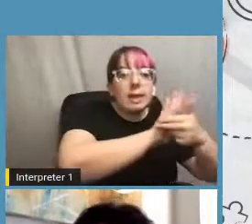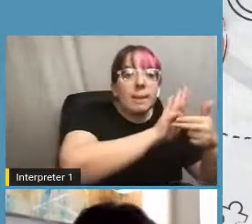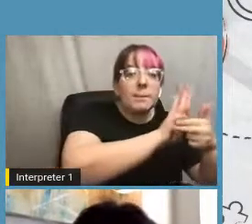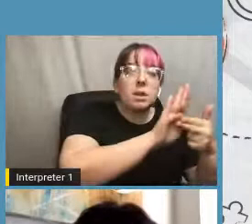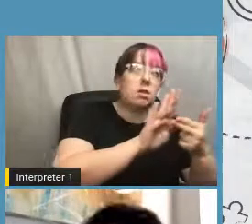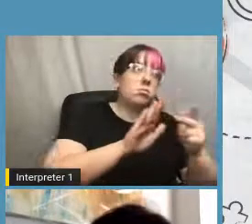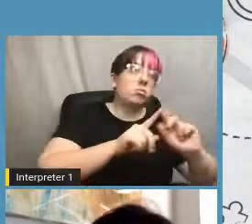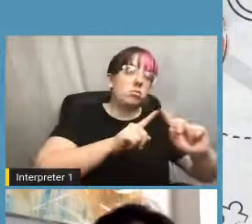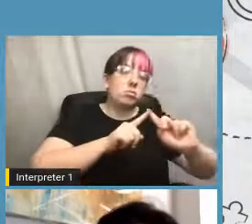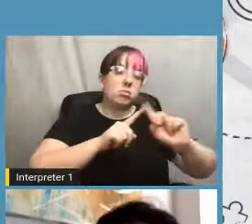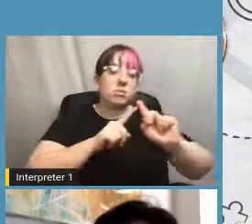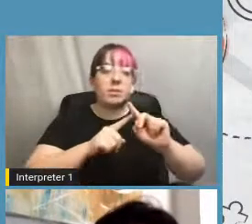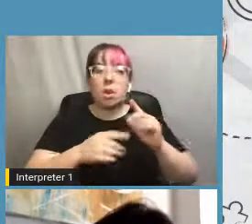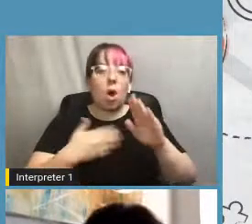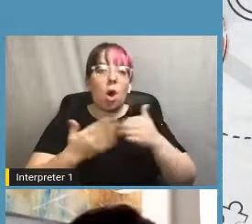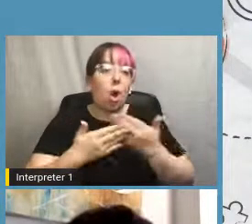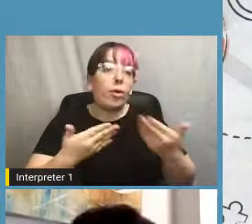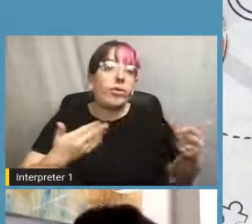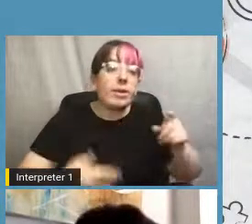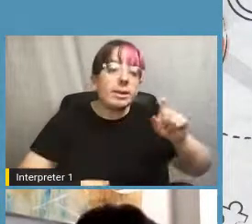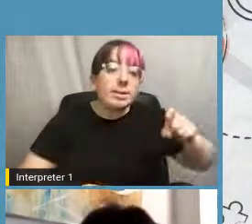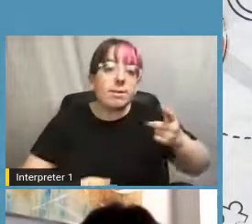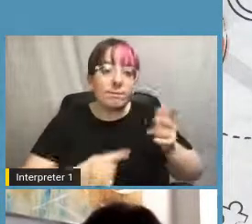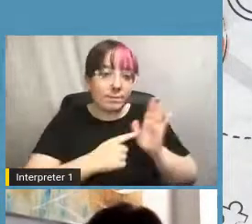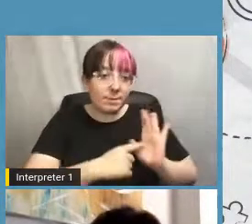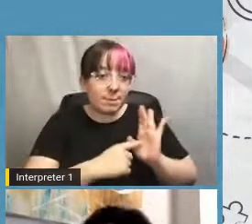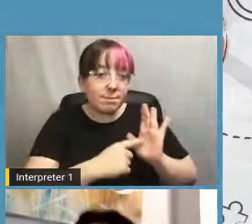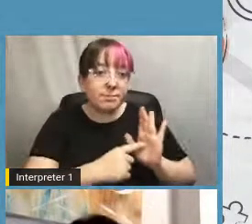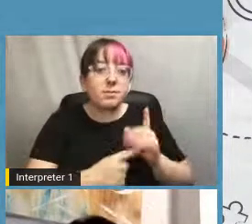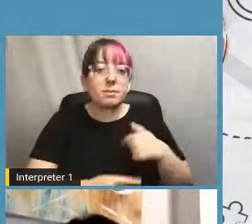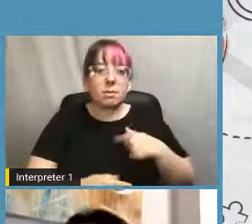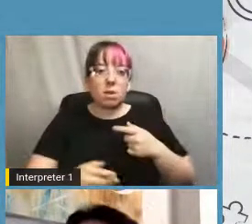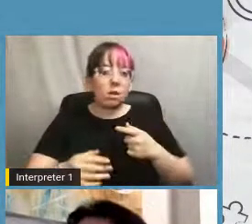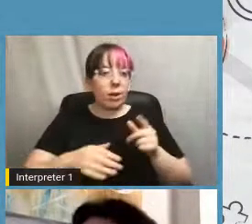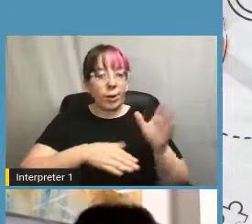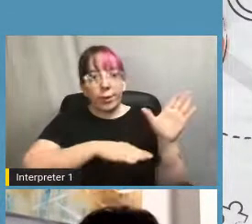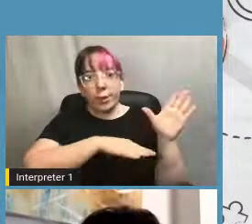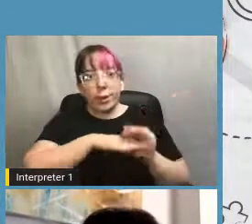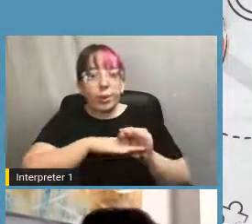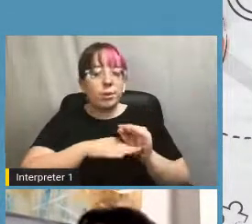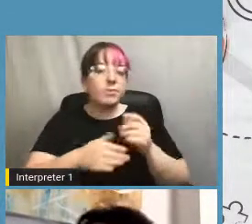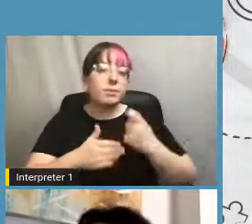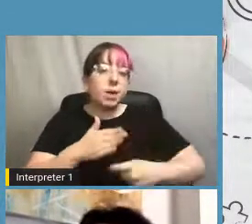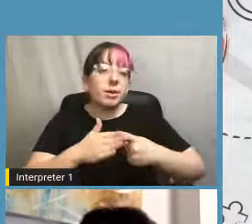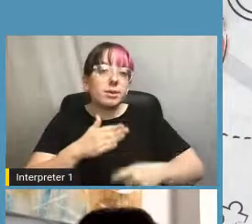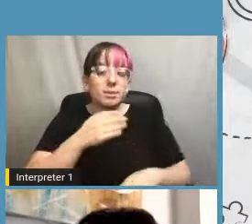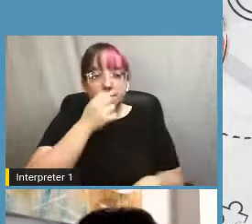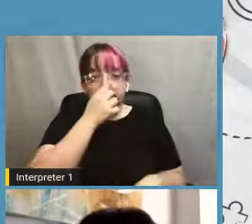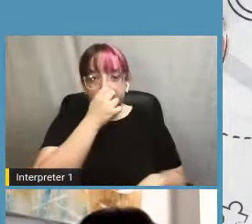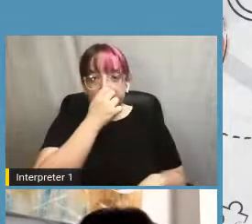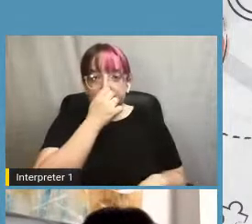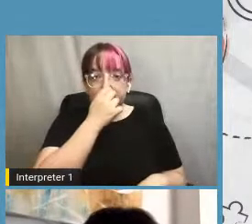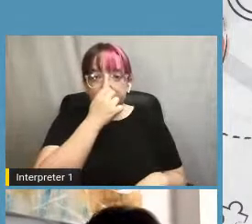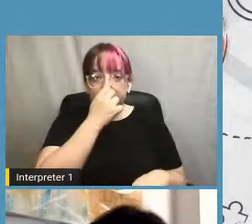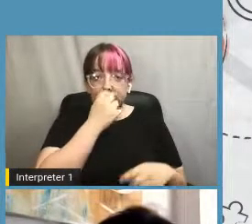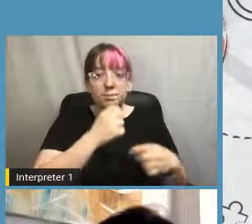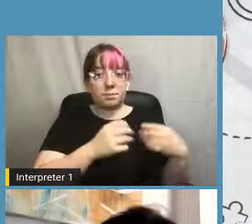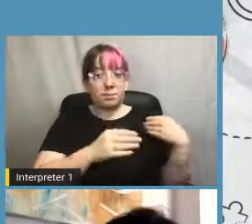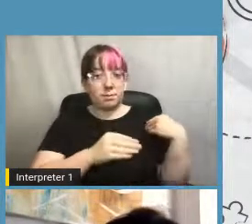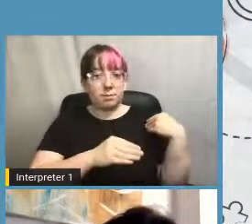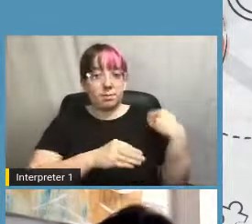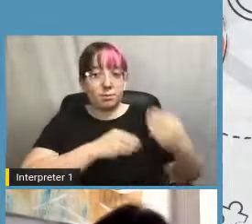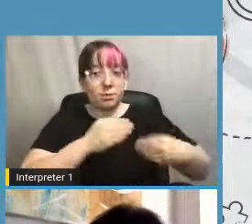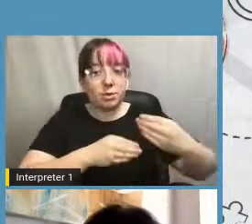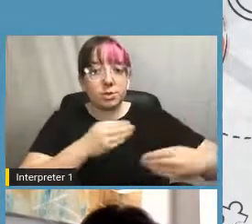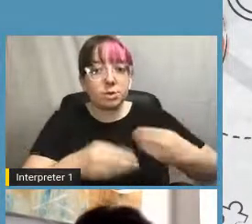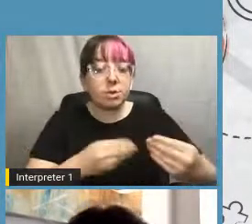traditional exhibition. Again, if you can do it, you can cut that cost. Asset generation, again, it's part of the scanning and everything else,